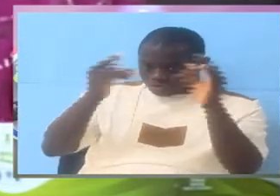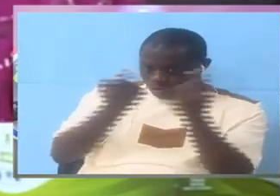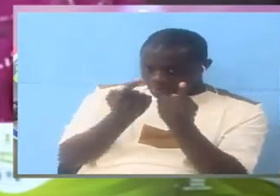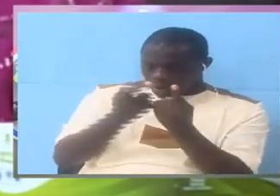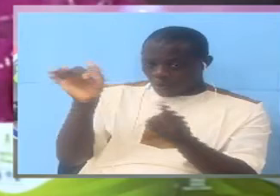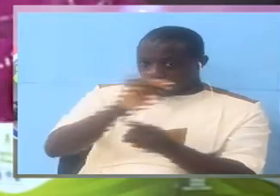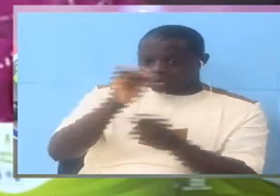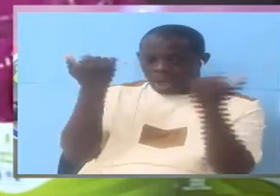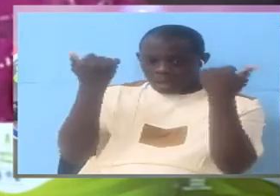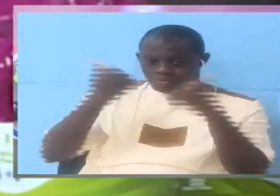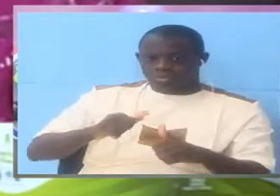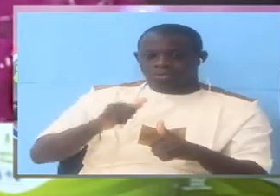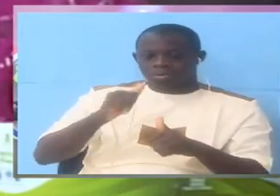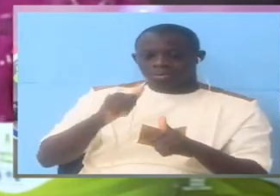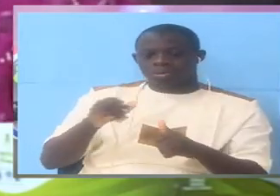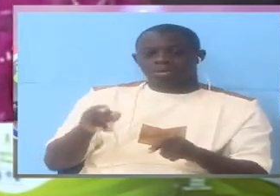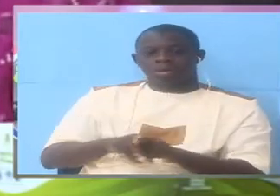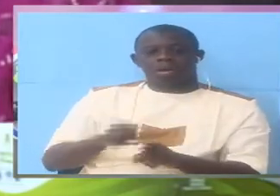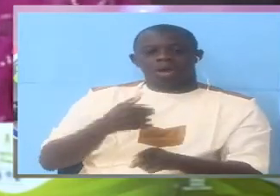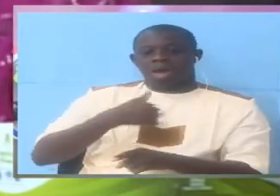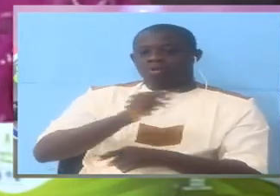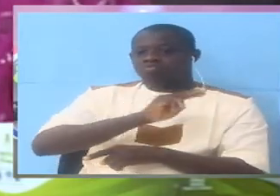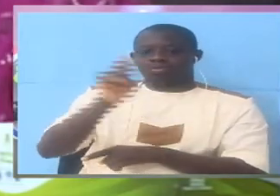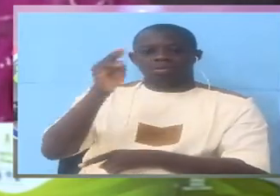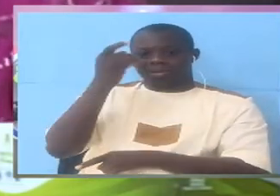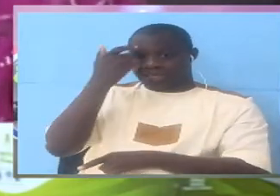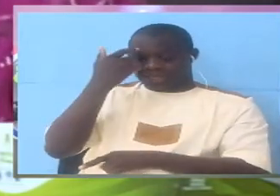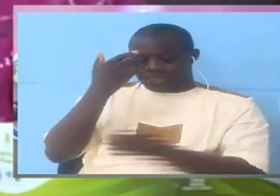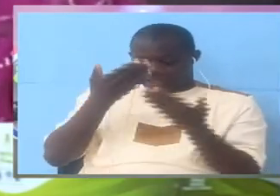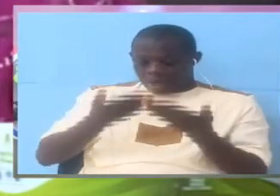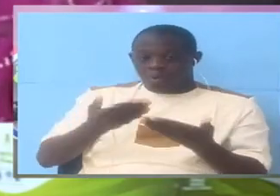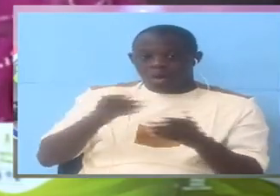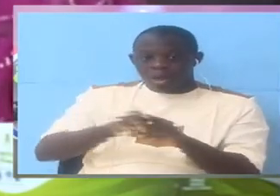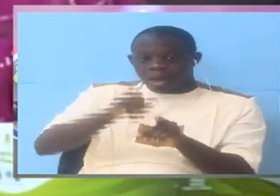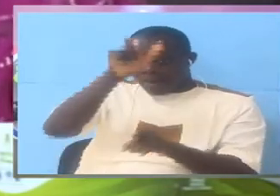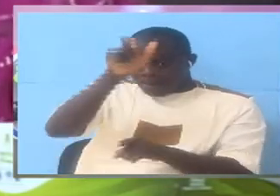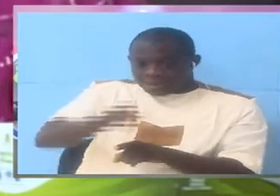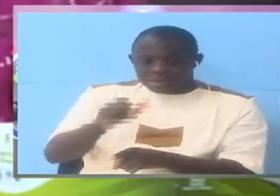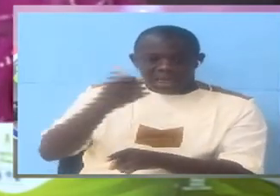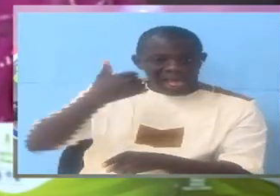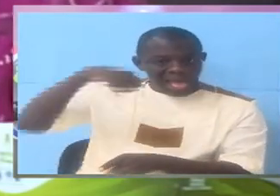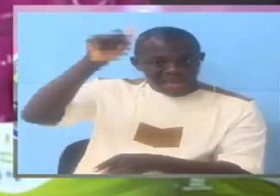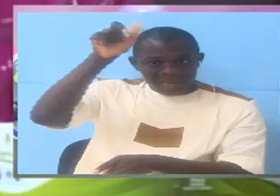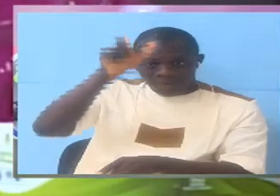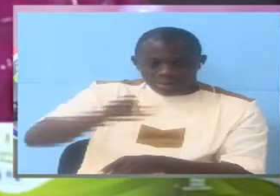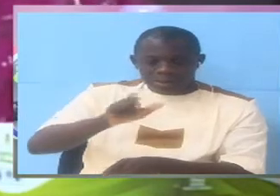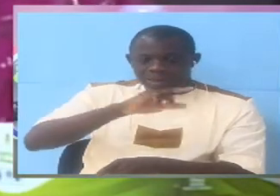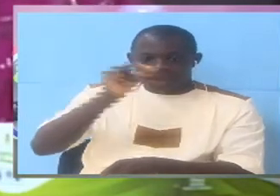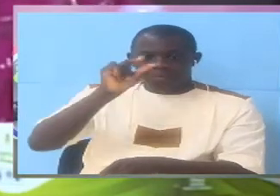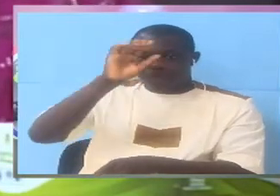if it is something that has happened, I don't think an elderly person